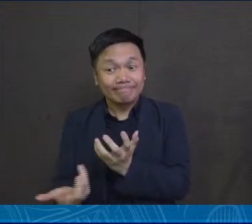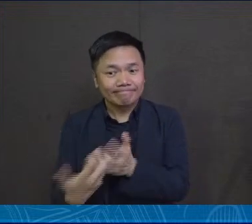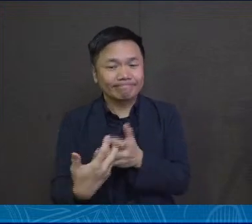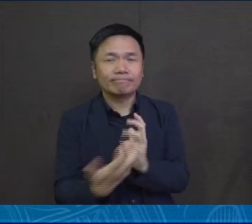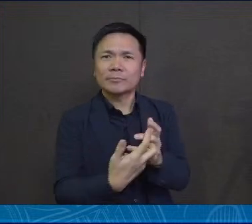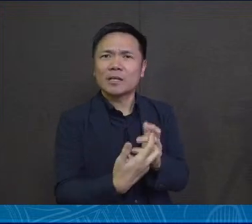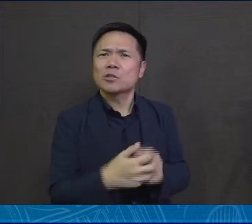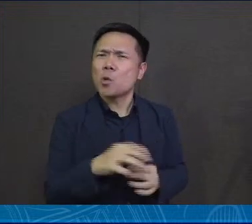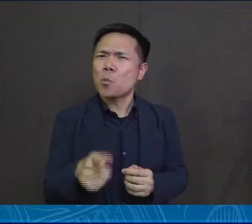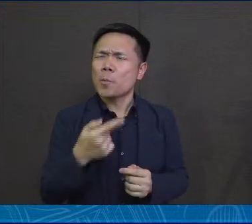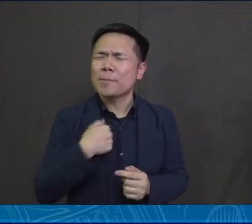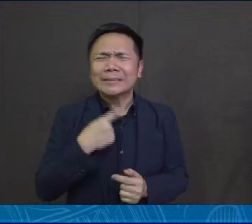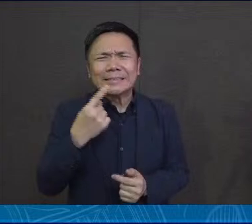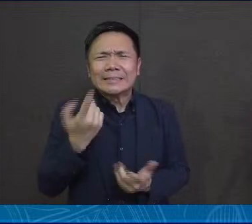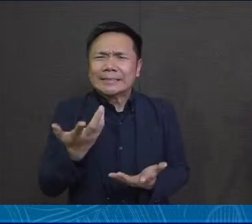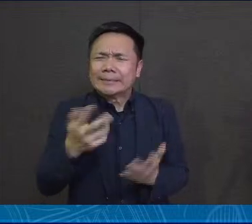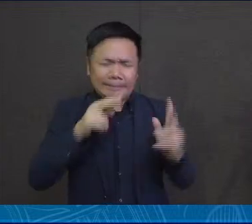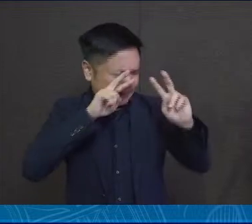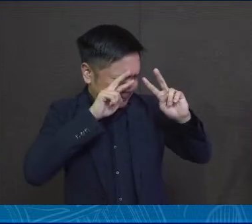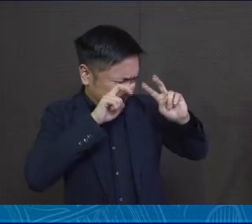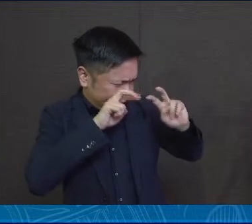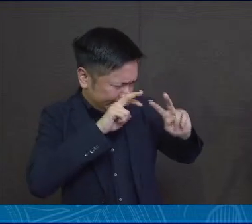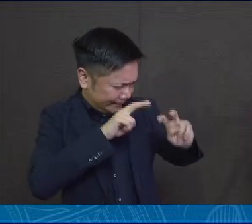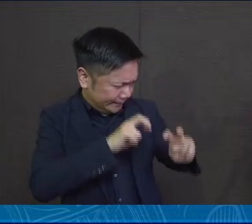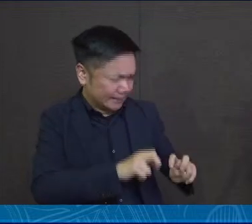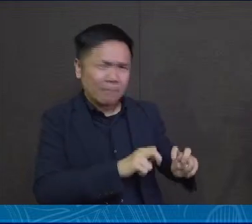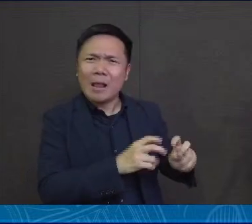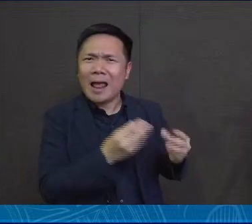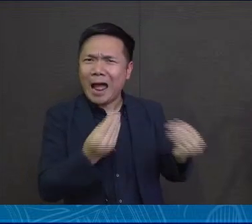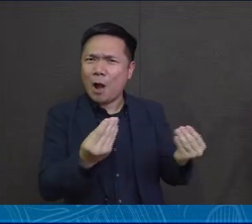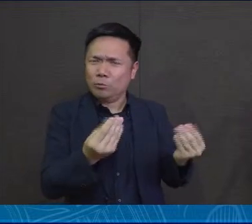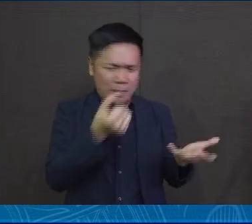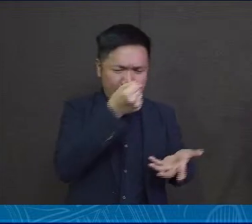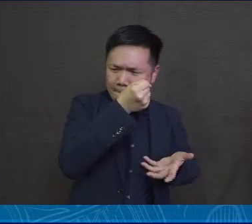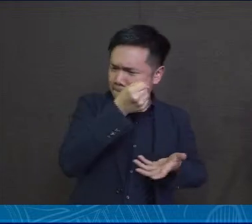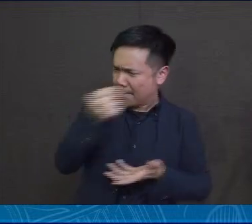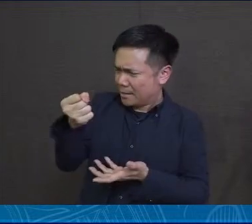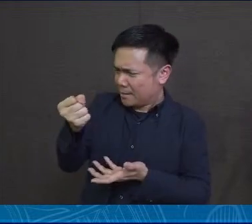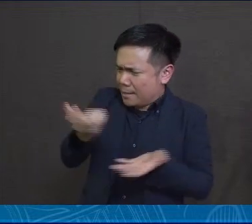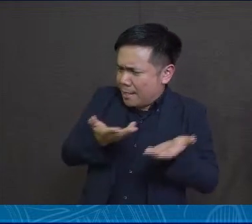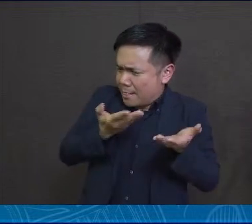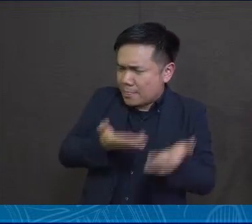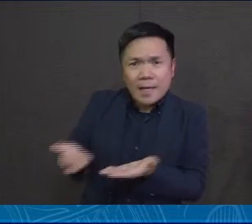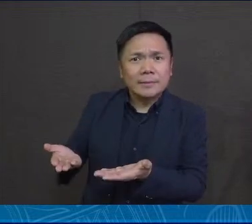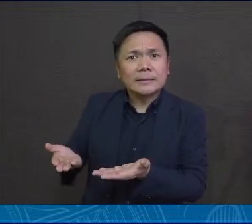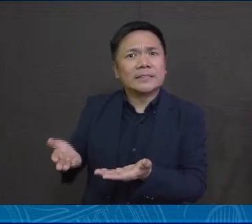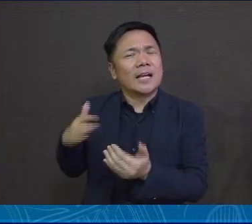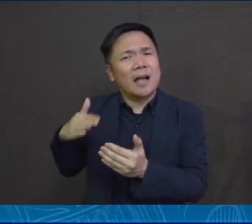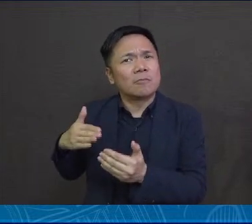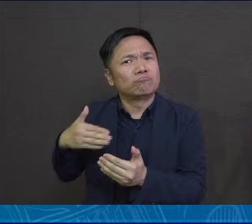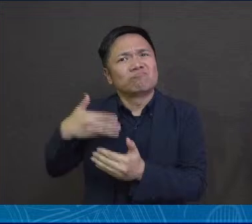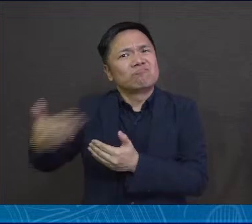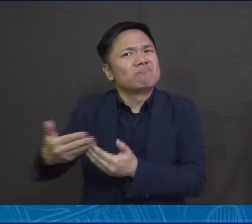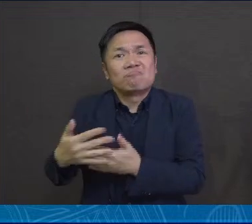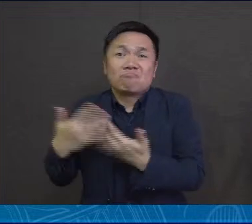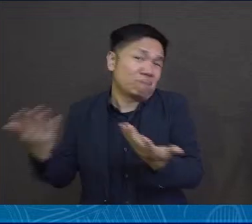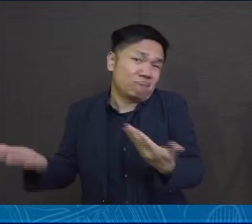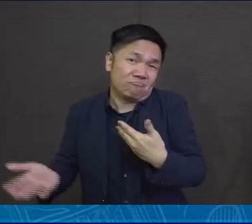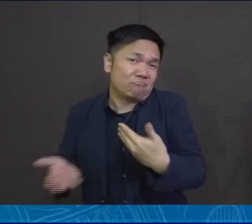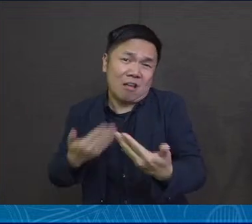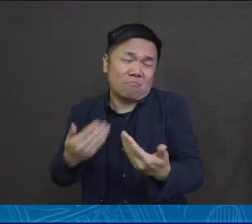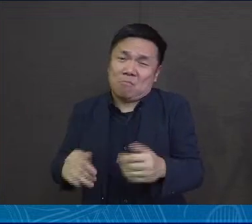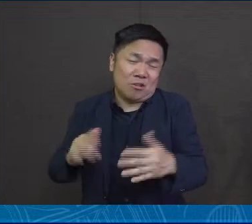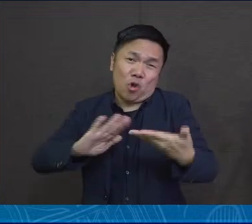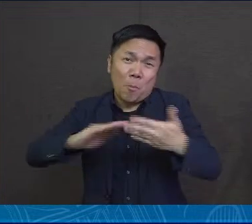know, what efforts and what resources are required with the after effect, whether it's for 50 people, 500 people,